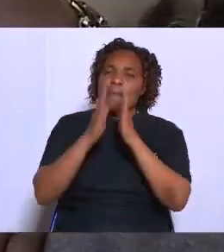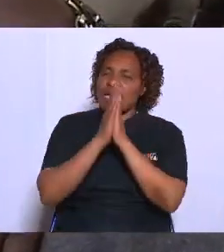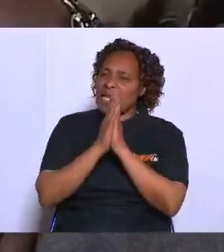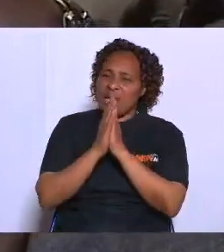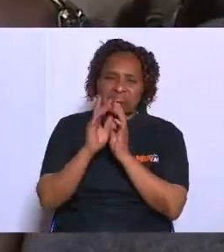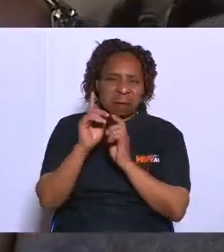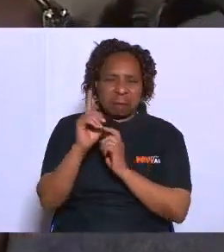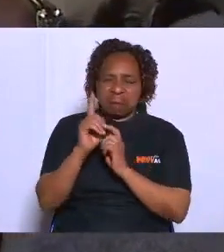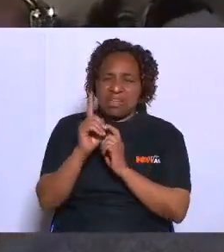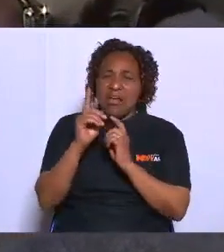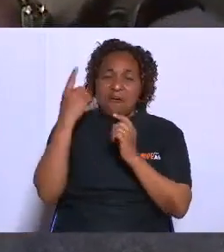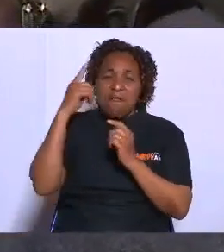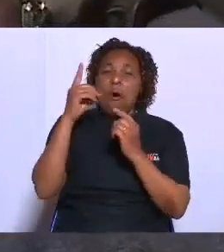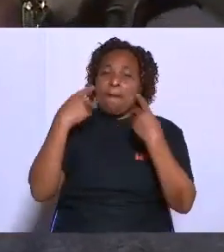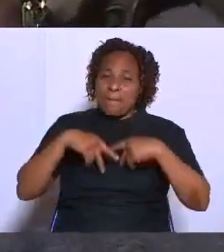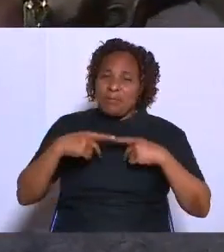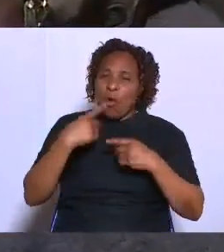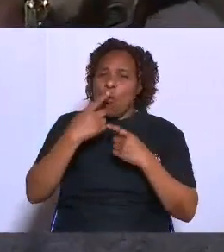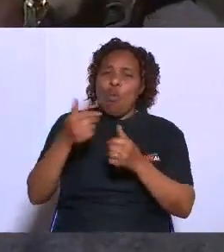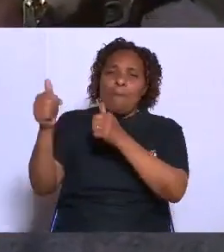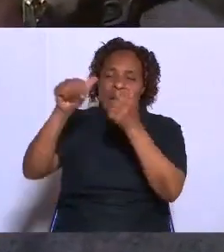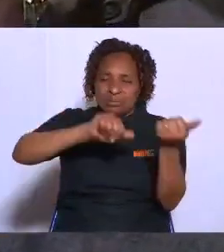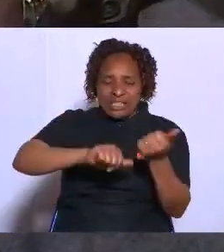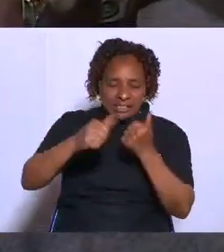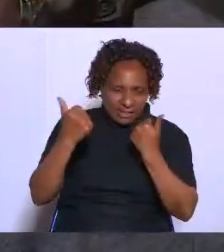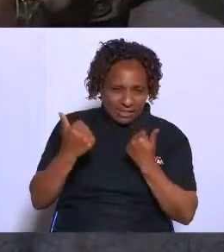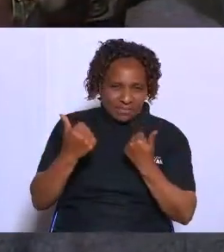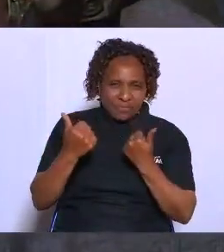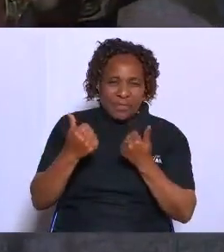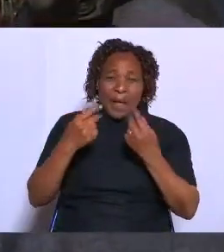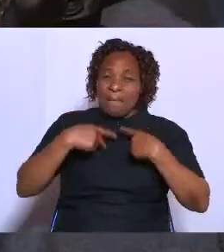it's a prayer for people that want to be baptized